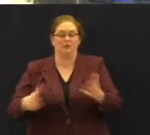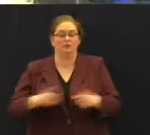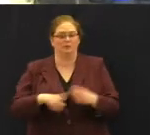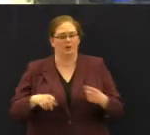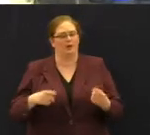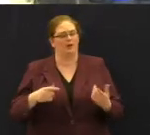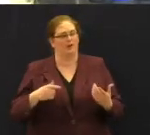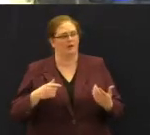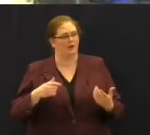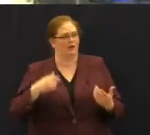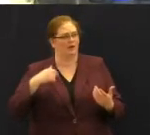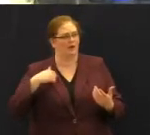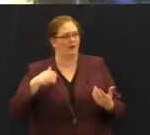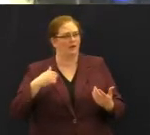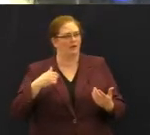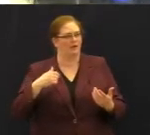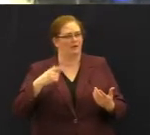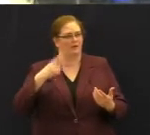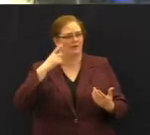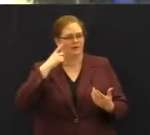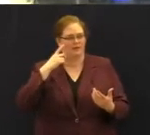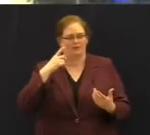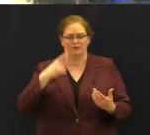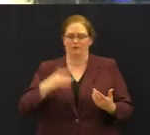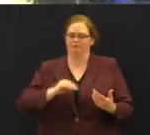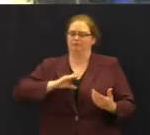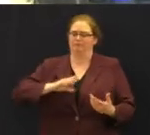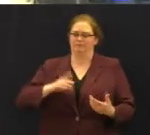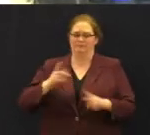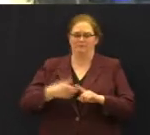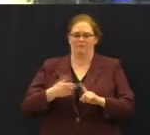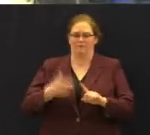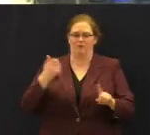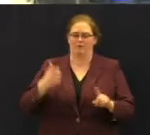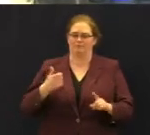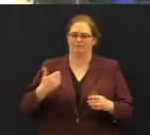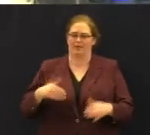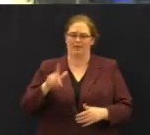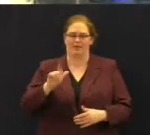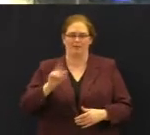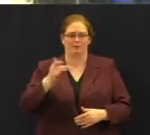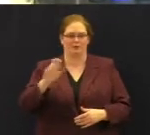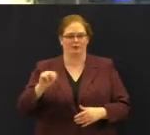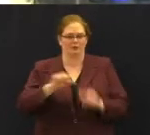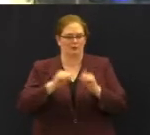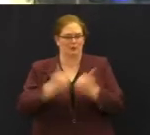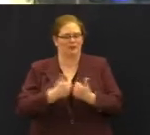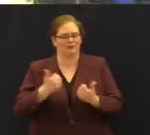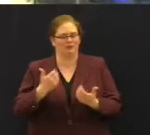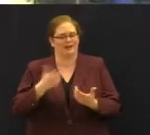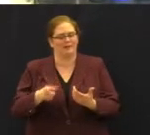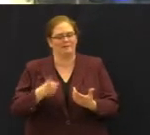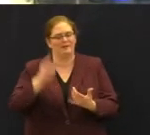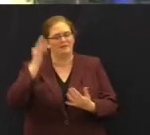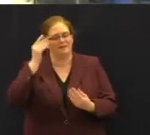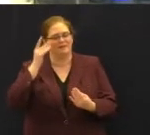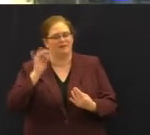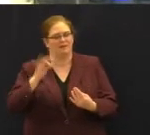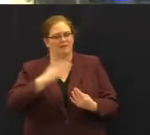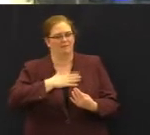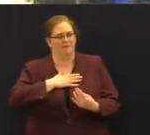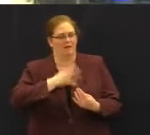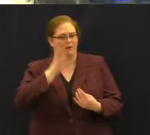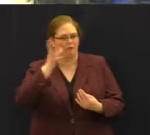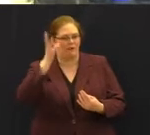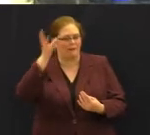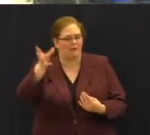up from the Liberian Association, and it just made me think of my